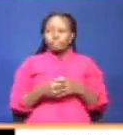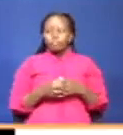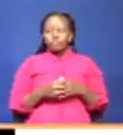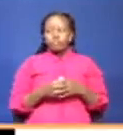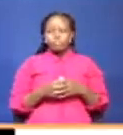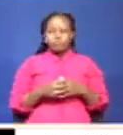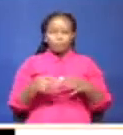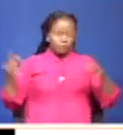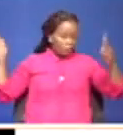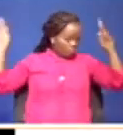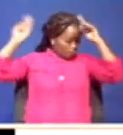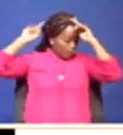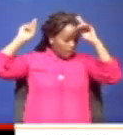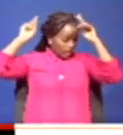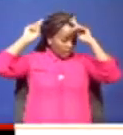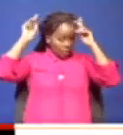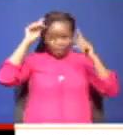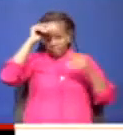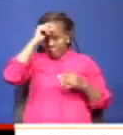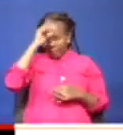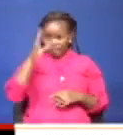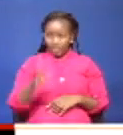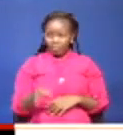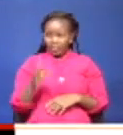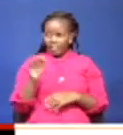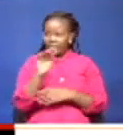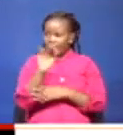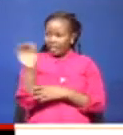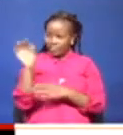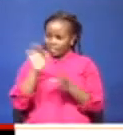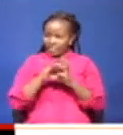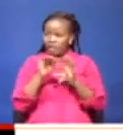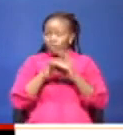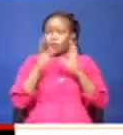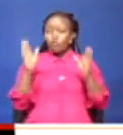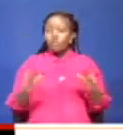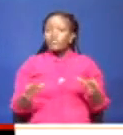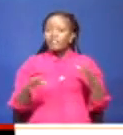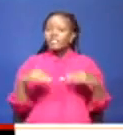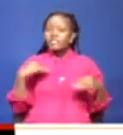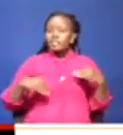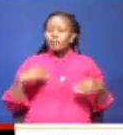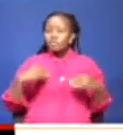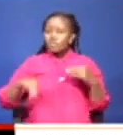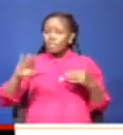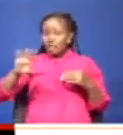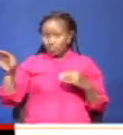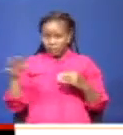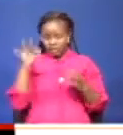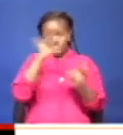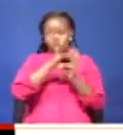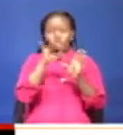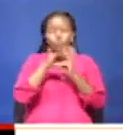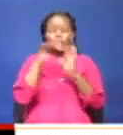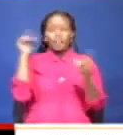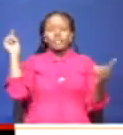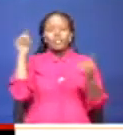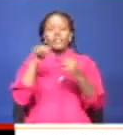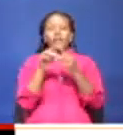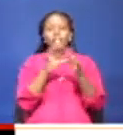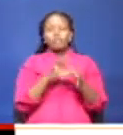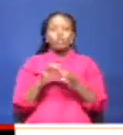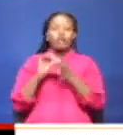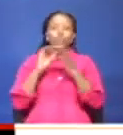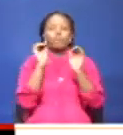Kakamega Governor Wycliffe Oparanya has urged voters in Busia County to elect the Azimio la Umoja One Kenya presidential